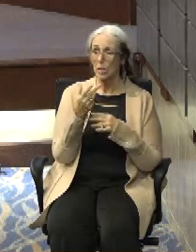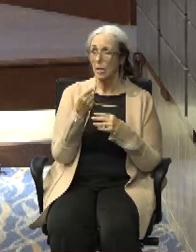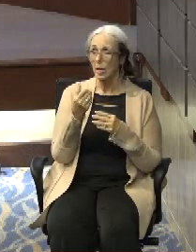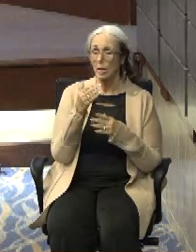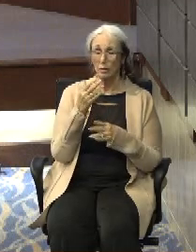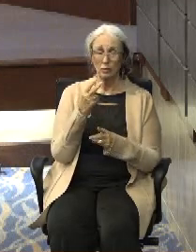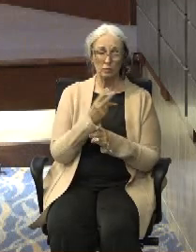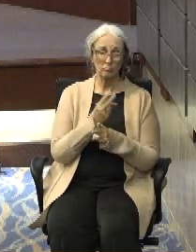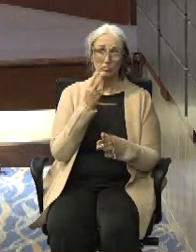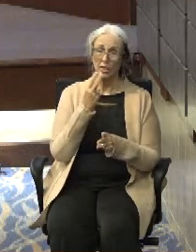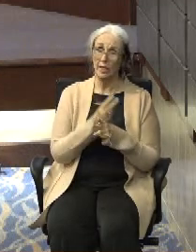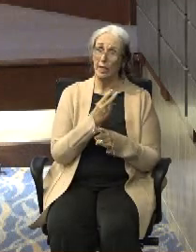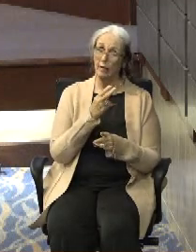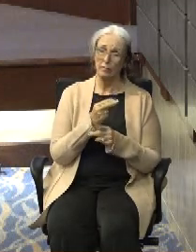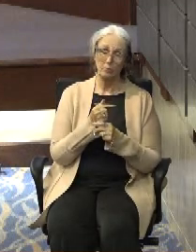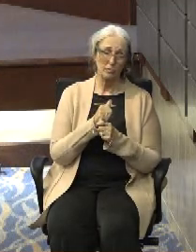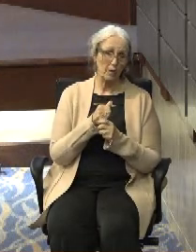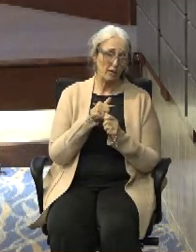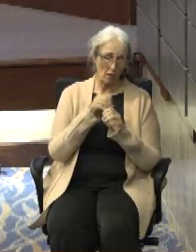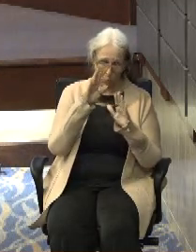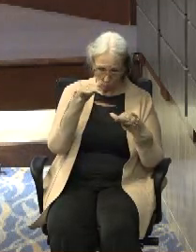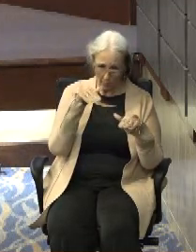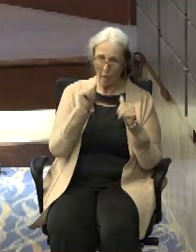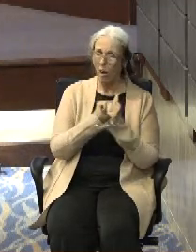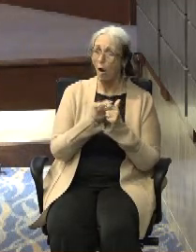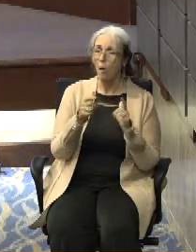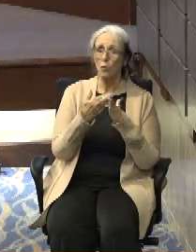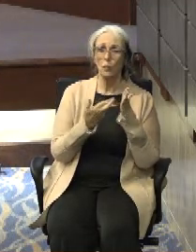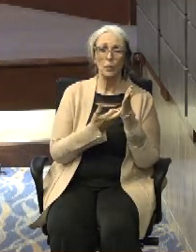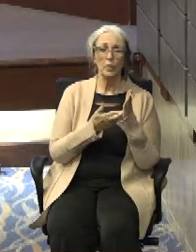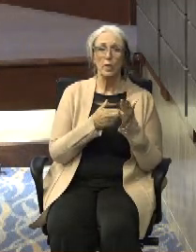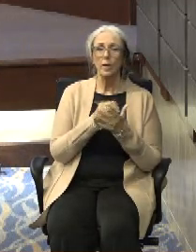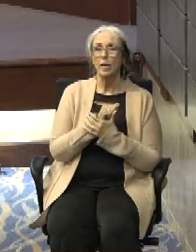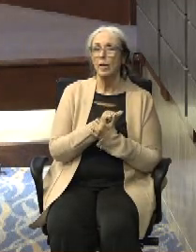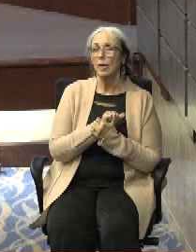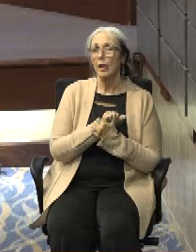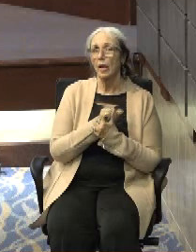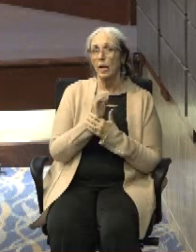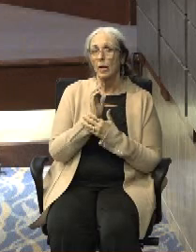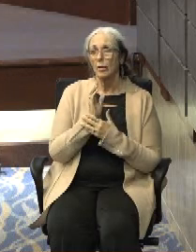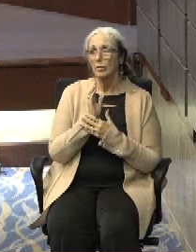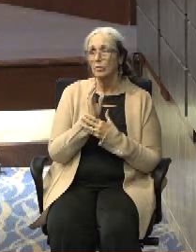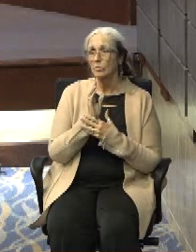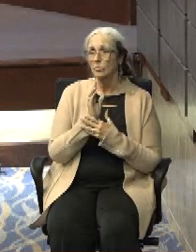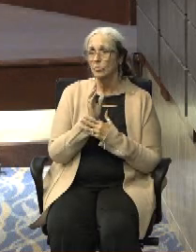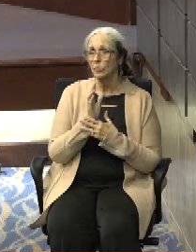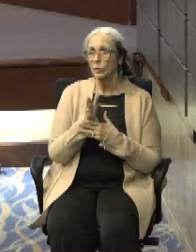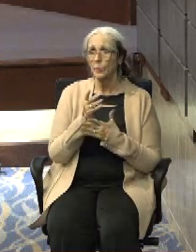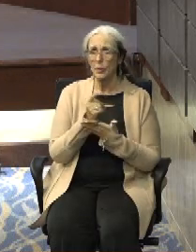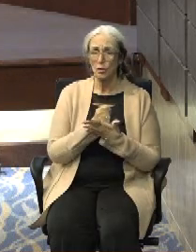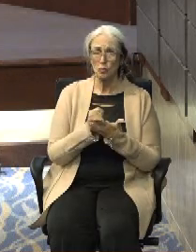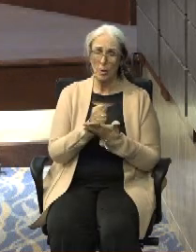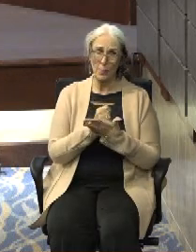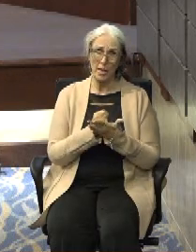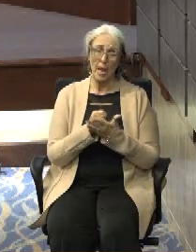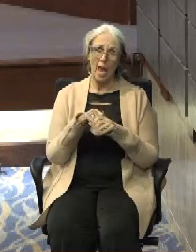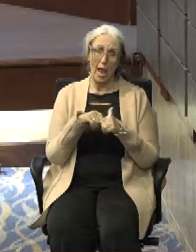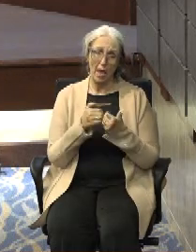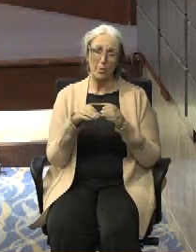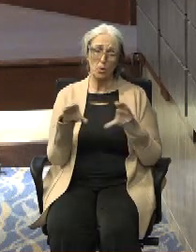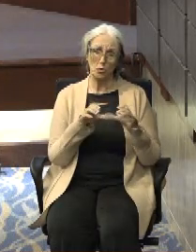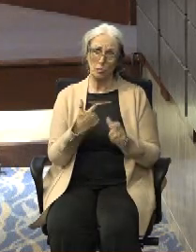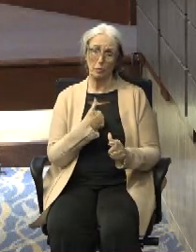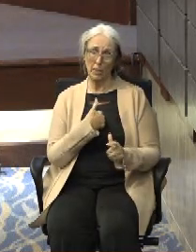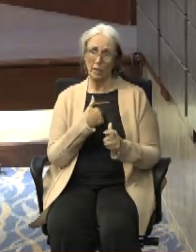care and adhered to all regulations. Although Georgia has not been spayed due to her age, I had already made plans to do so. Yet the treatment I received has left me feeling like